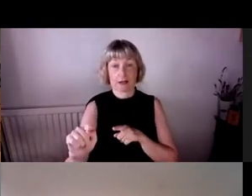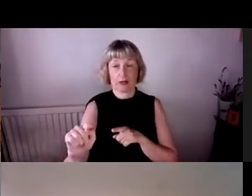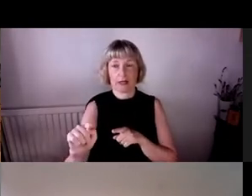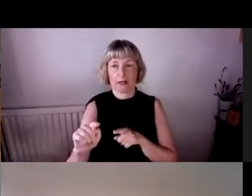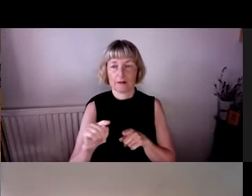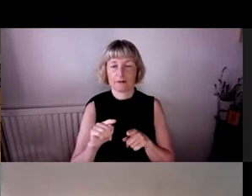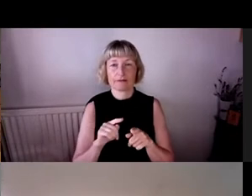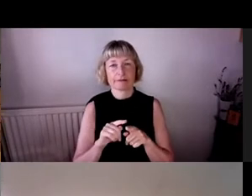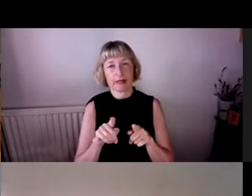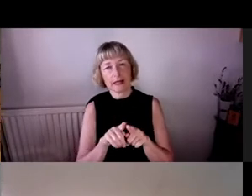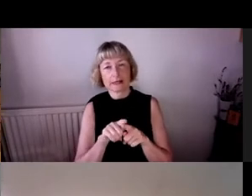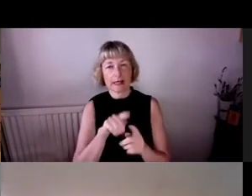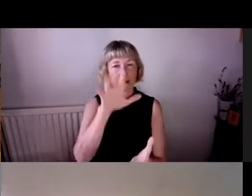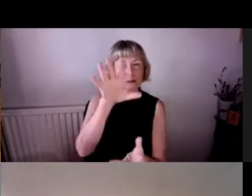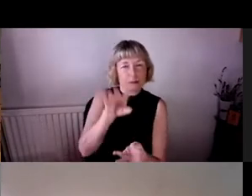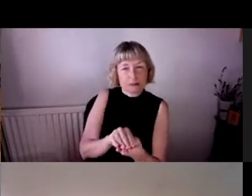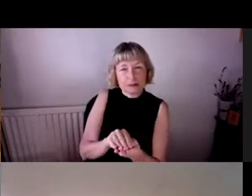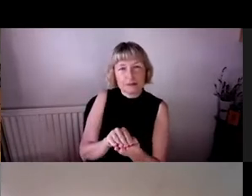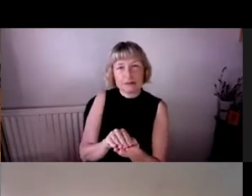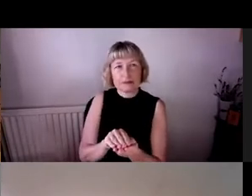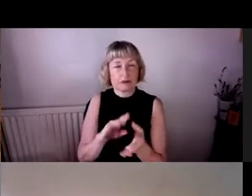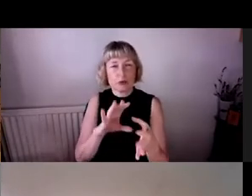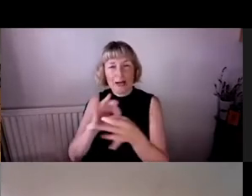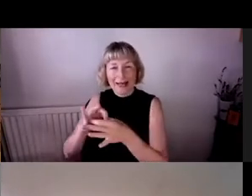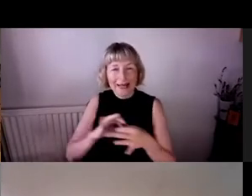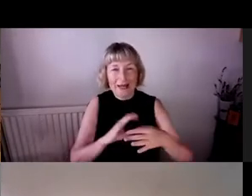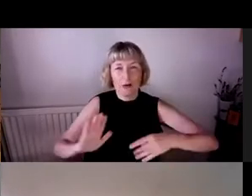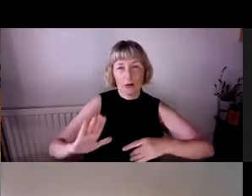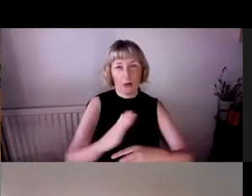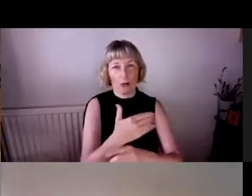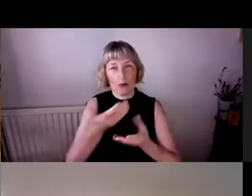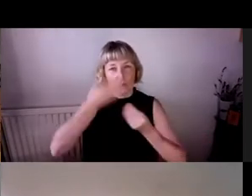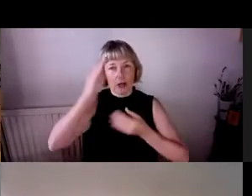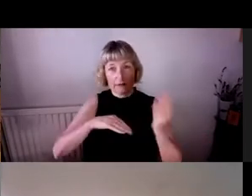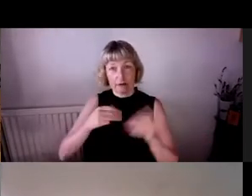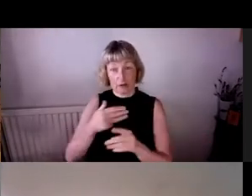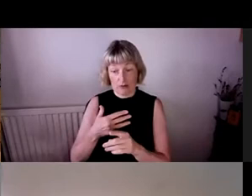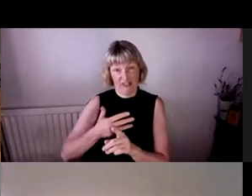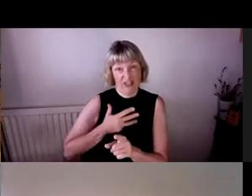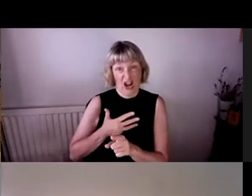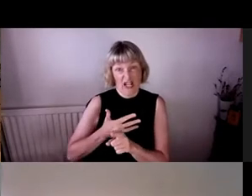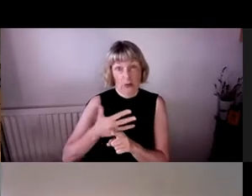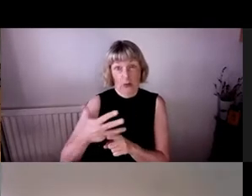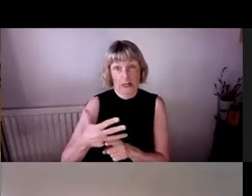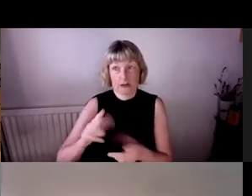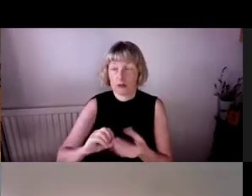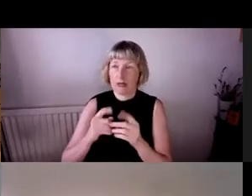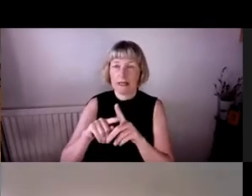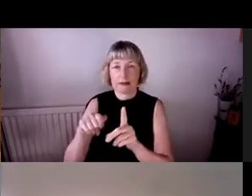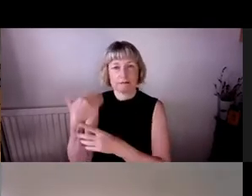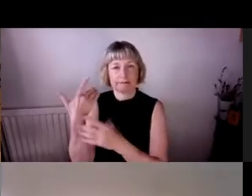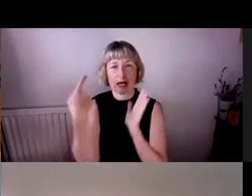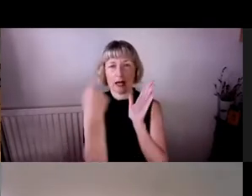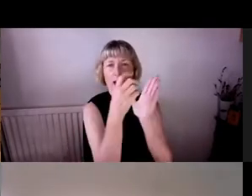of the learning over the past 9 weeks, including this one, to try and make a sort of manifesto for